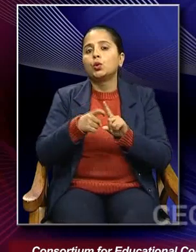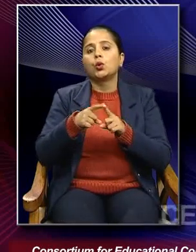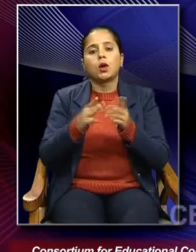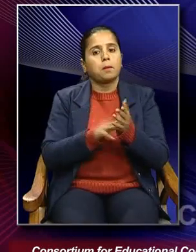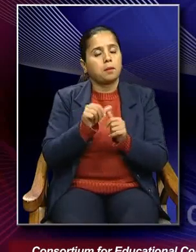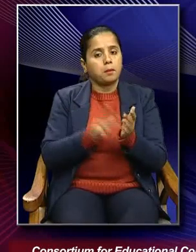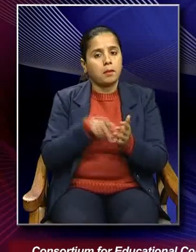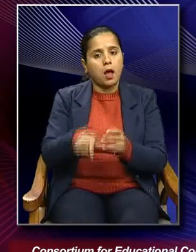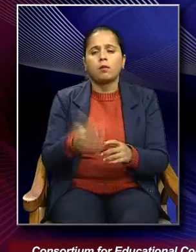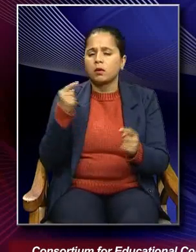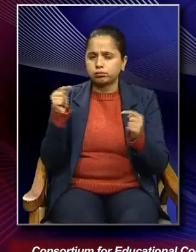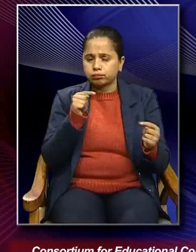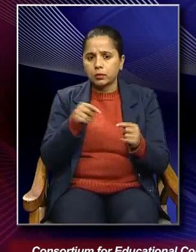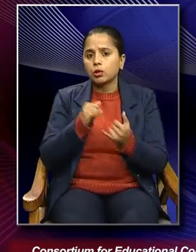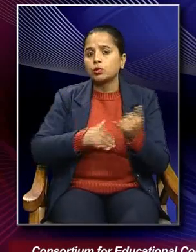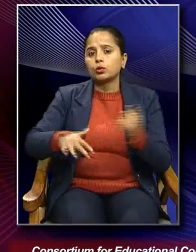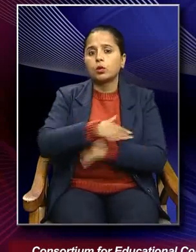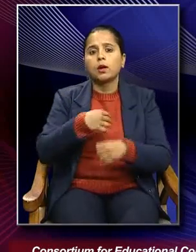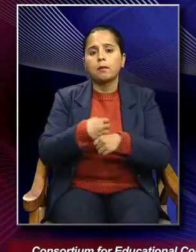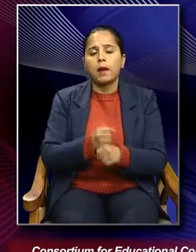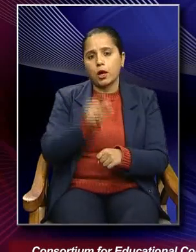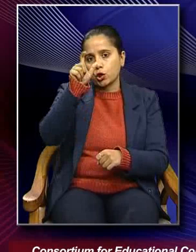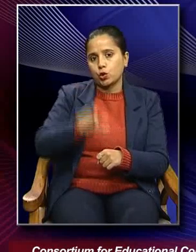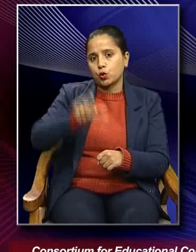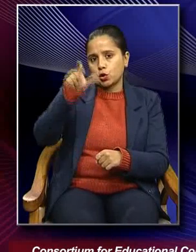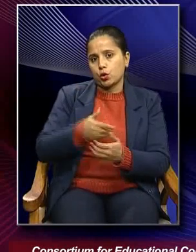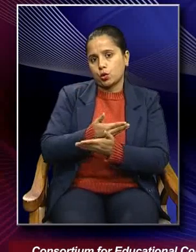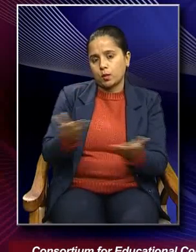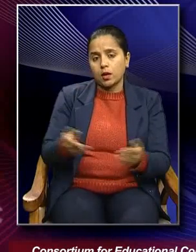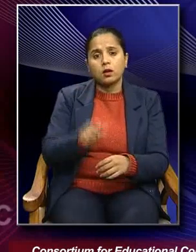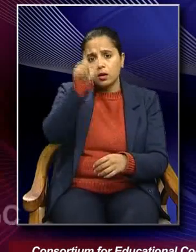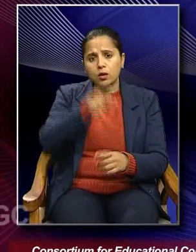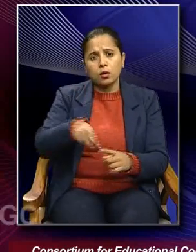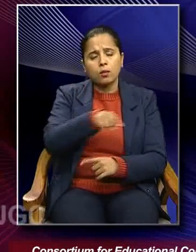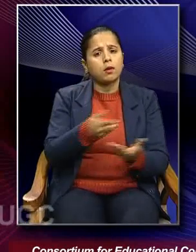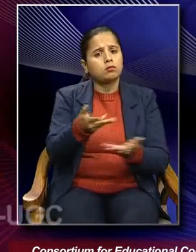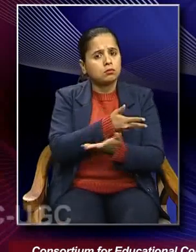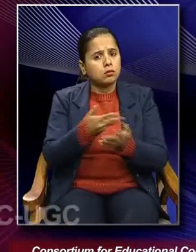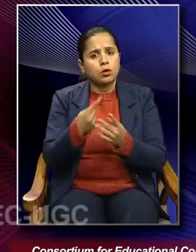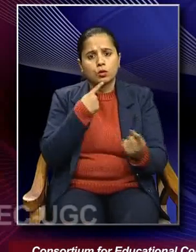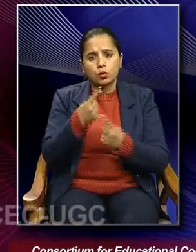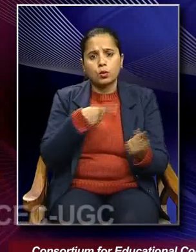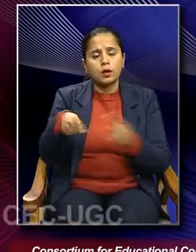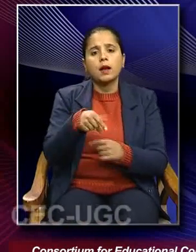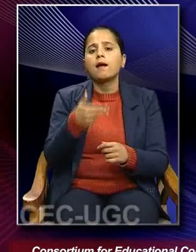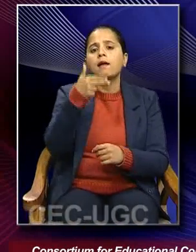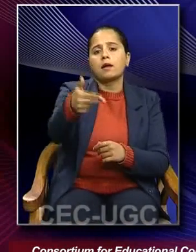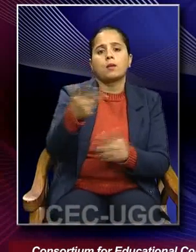that society is created by human and human interaction, which they